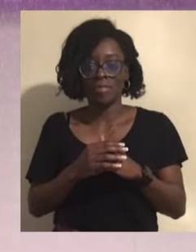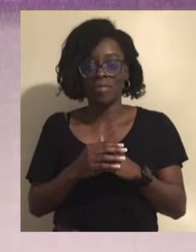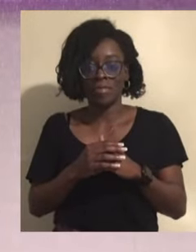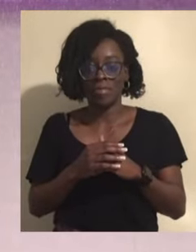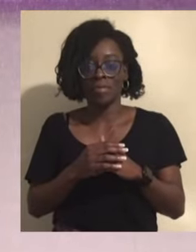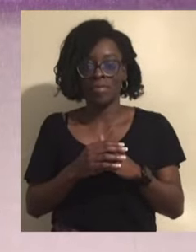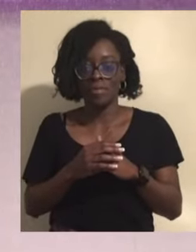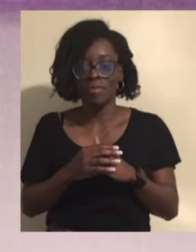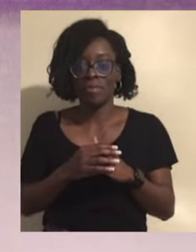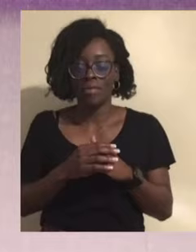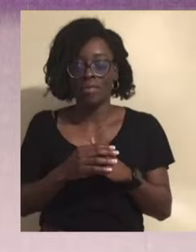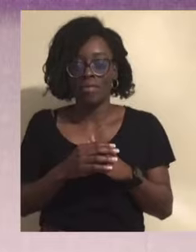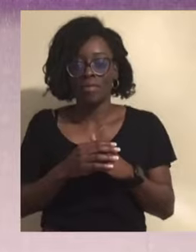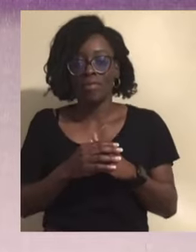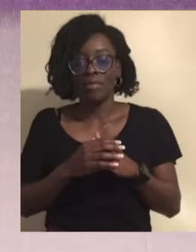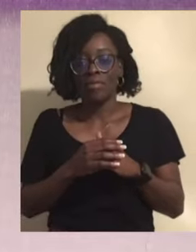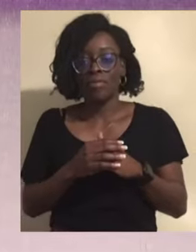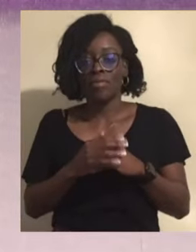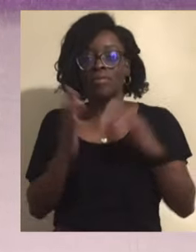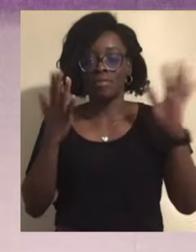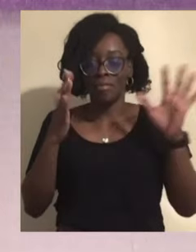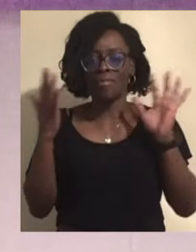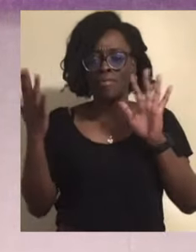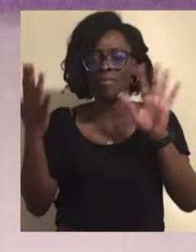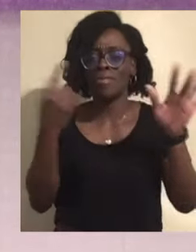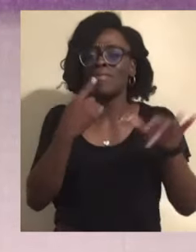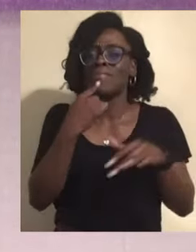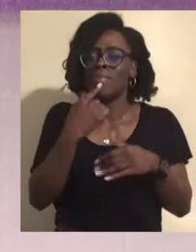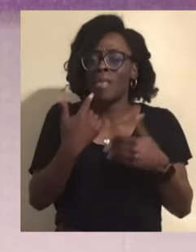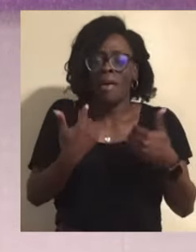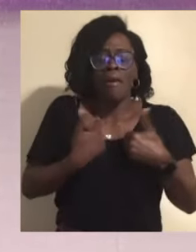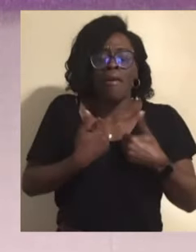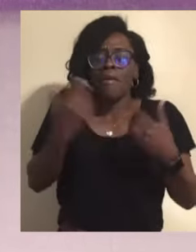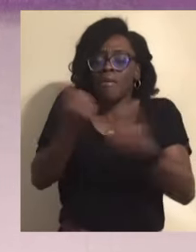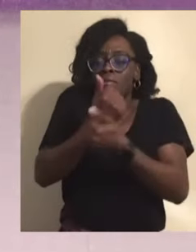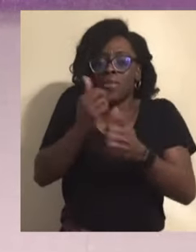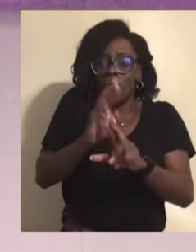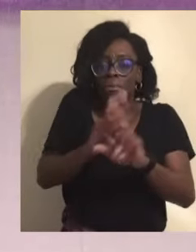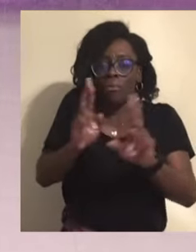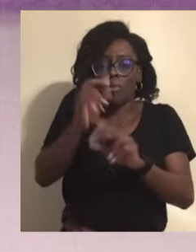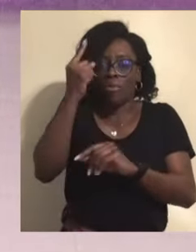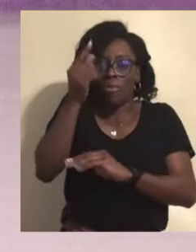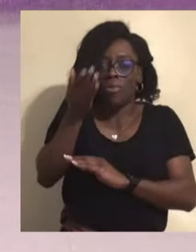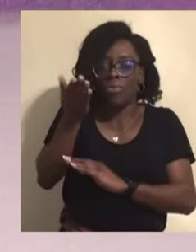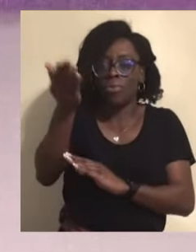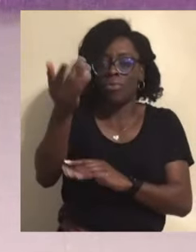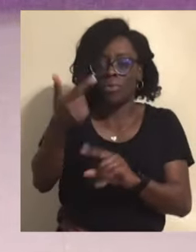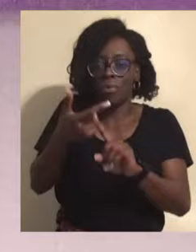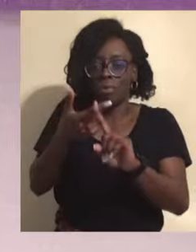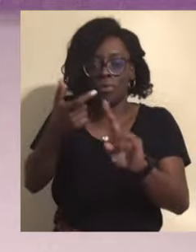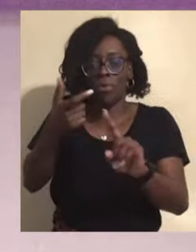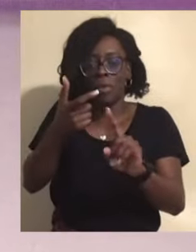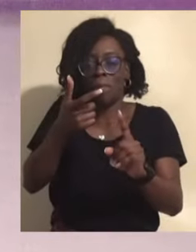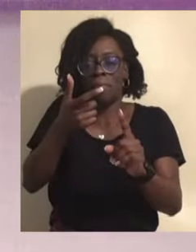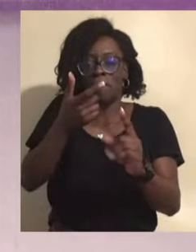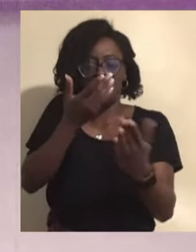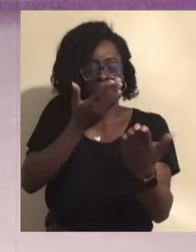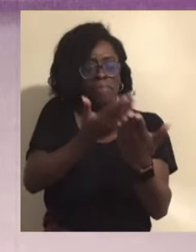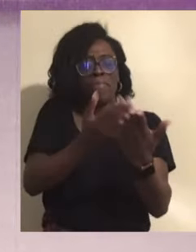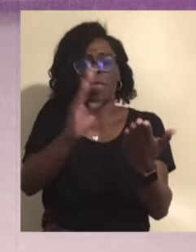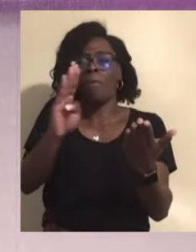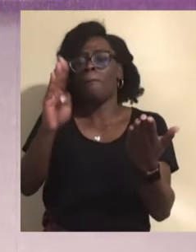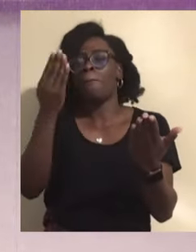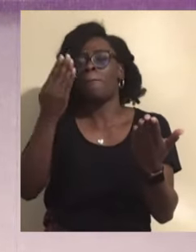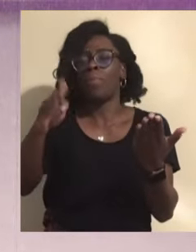He said, I got it all worked out. I got the blueprint. And nowhere in the blueprint is there a plan to harm